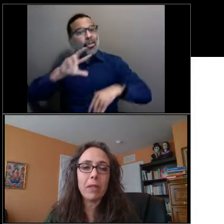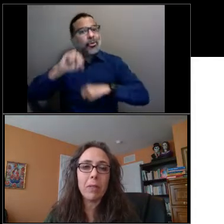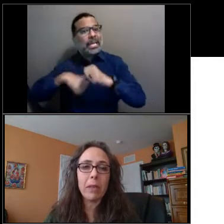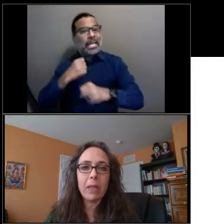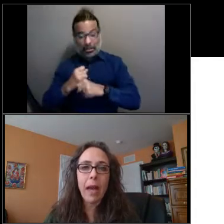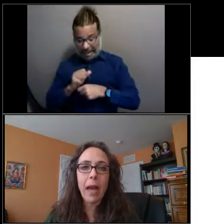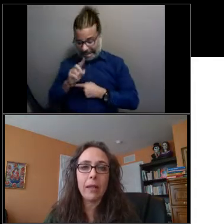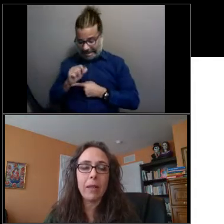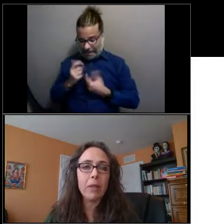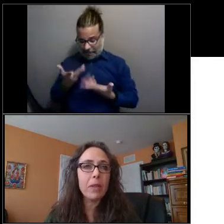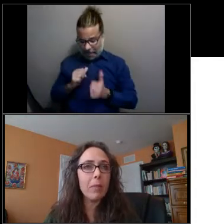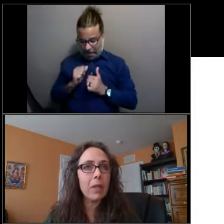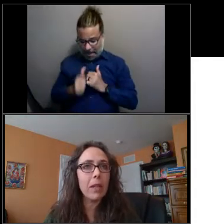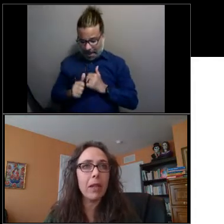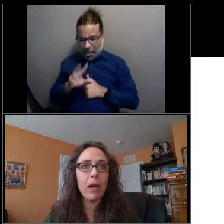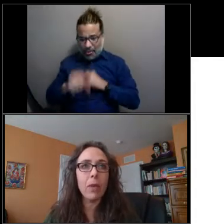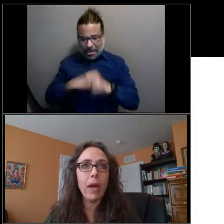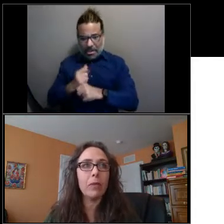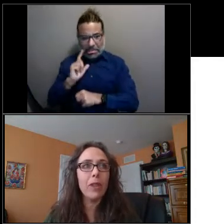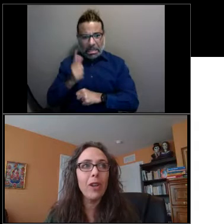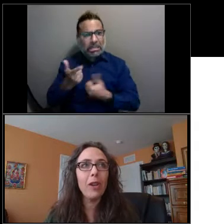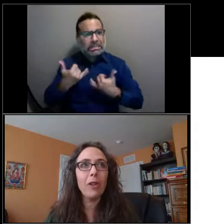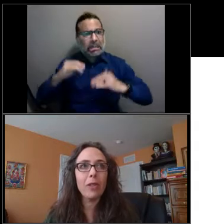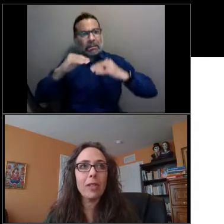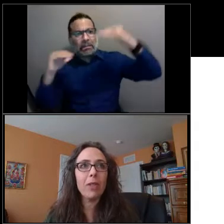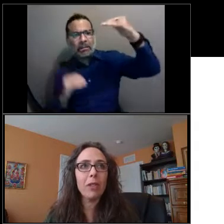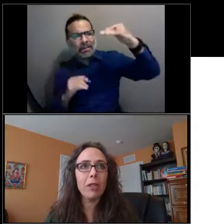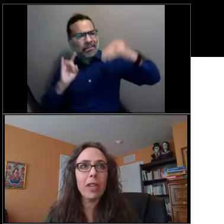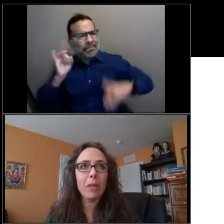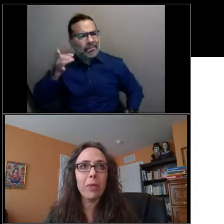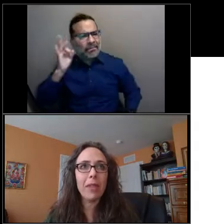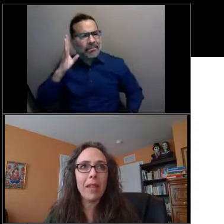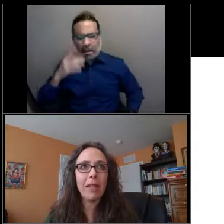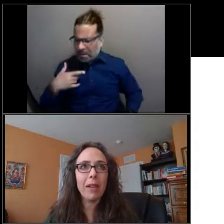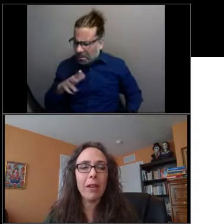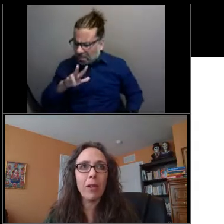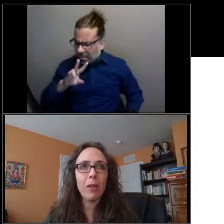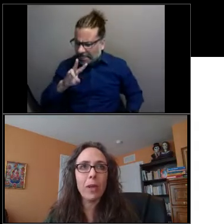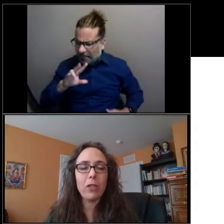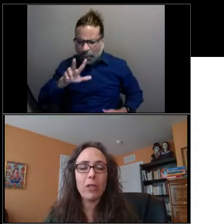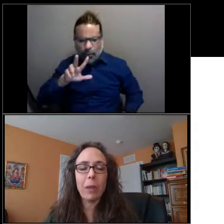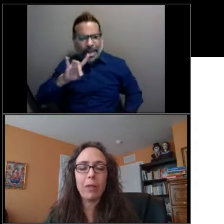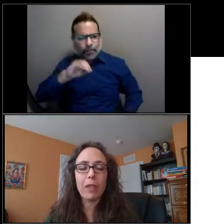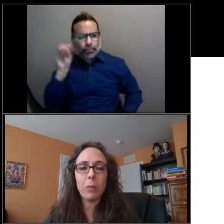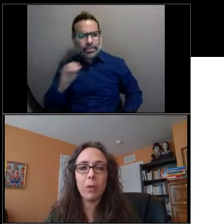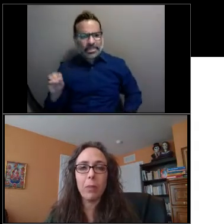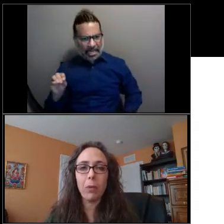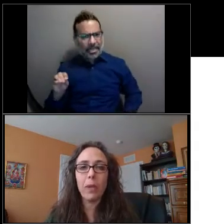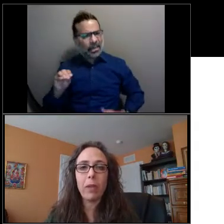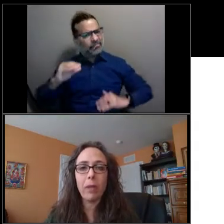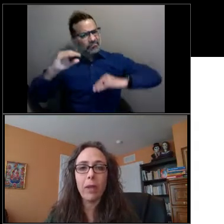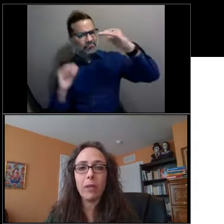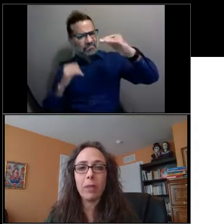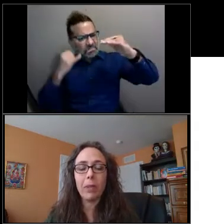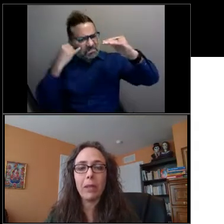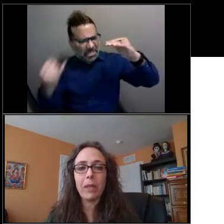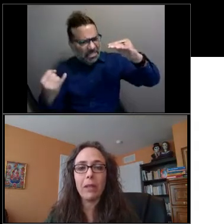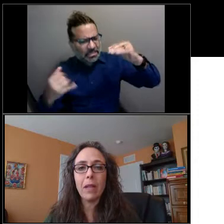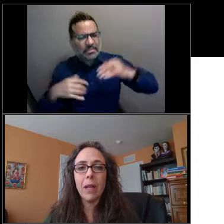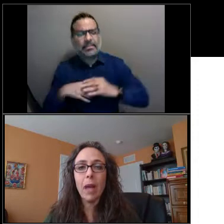Americans with Disabilities Act, something around 37 to 38% wage disparities between people with and